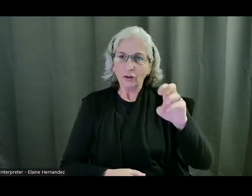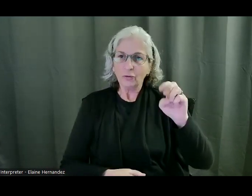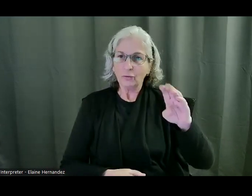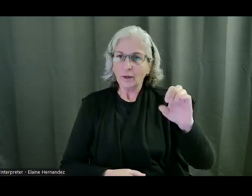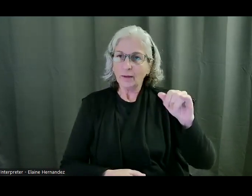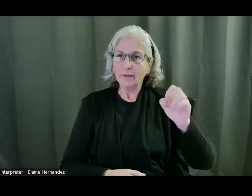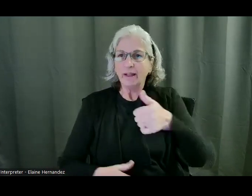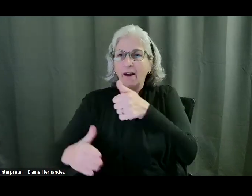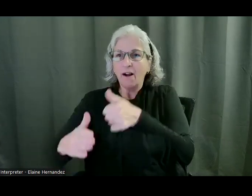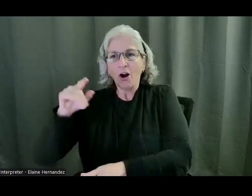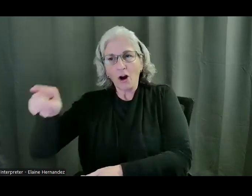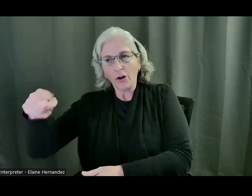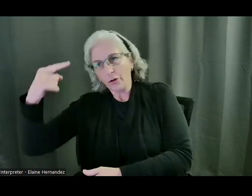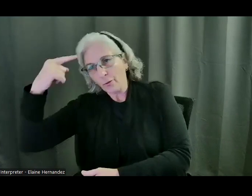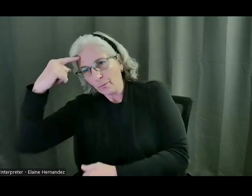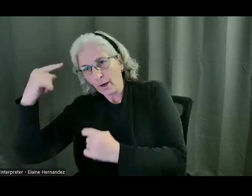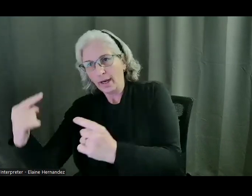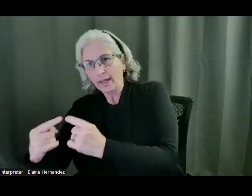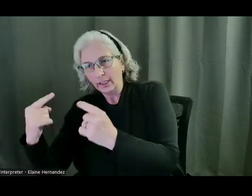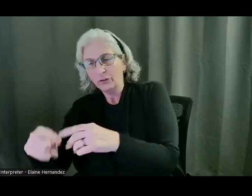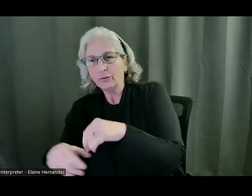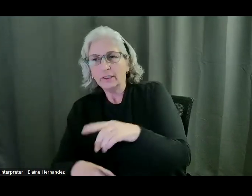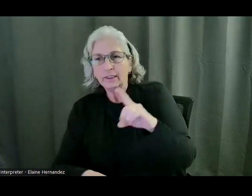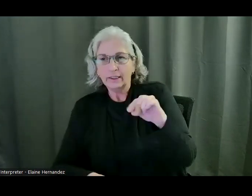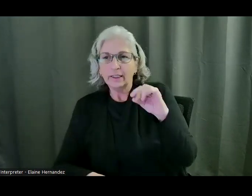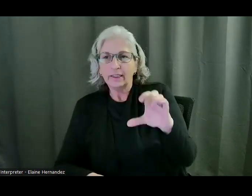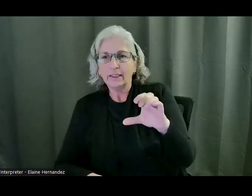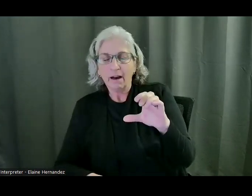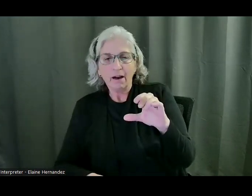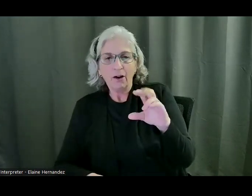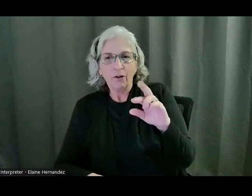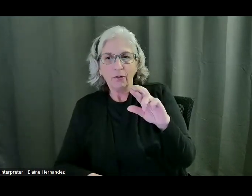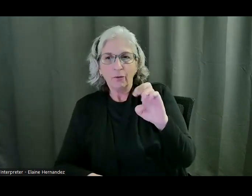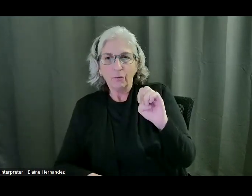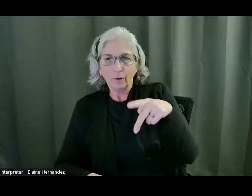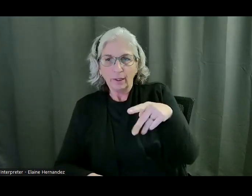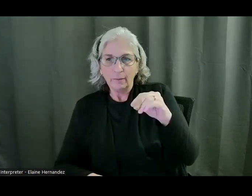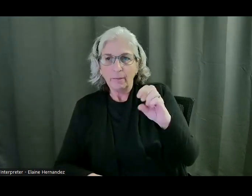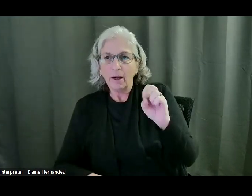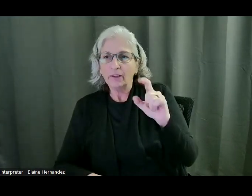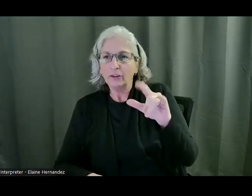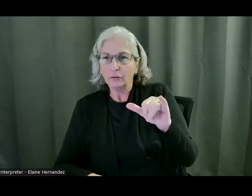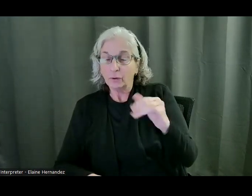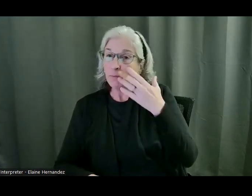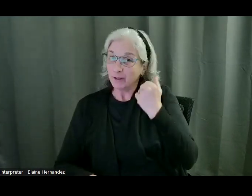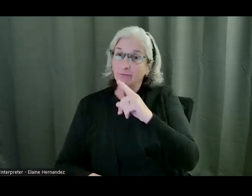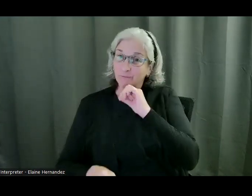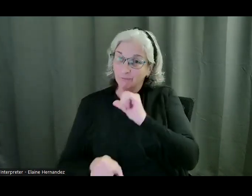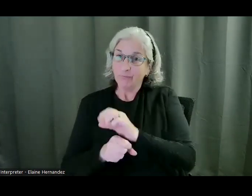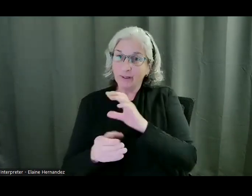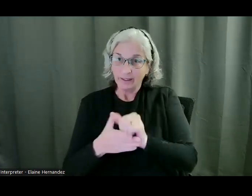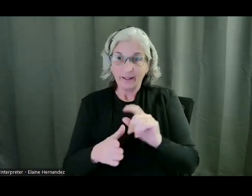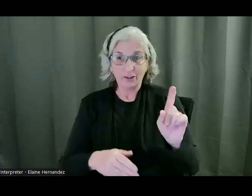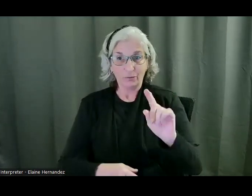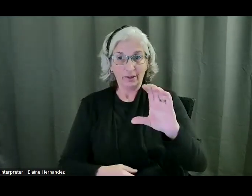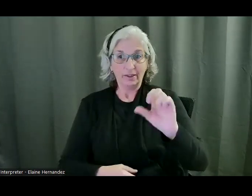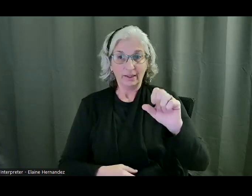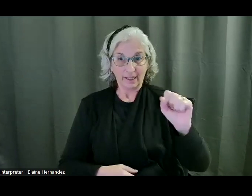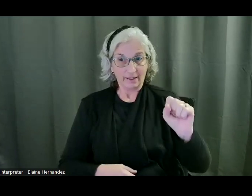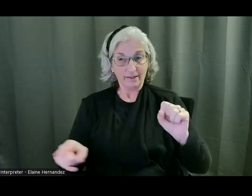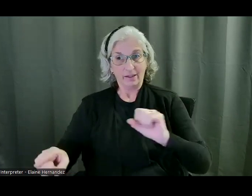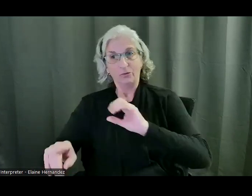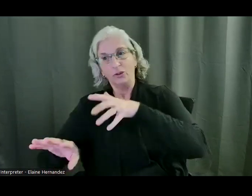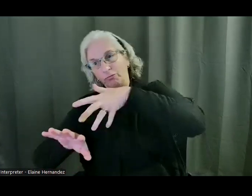program and the doc repository, because that was, really where that program had been housed for many of years, and we